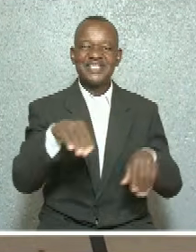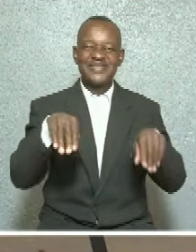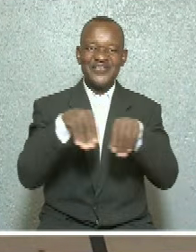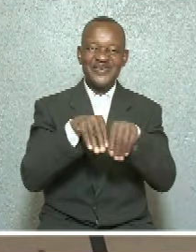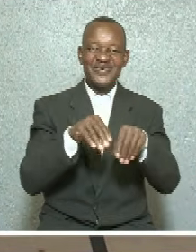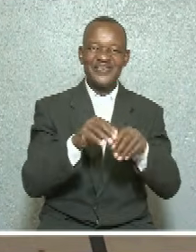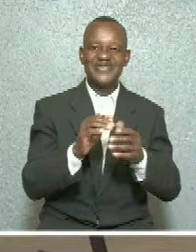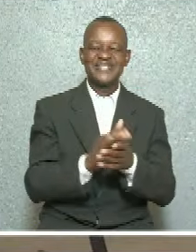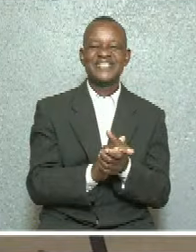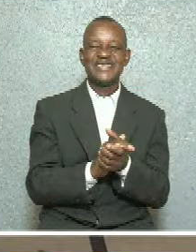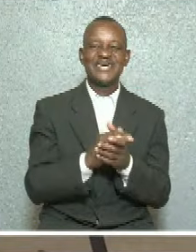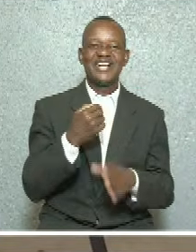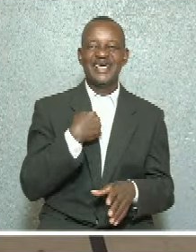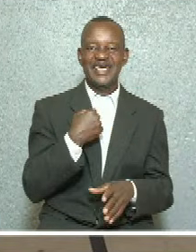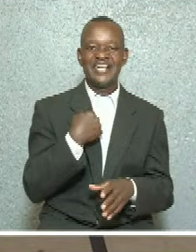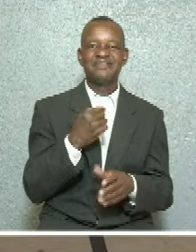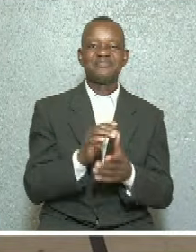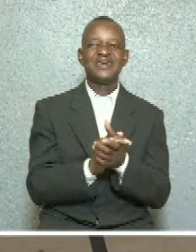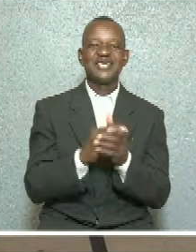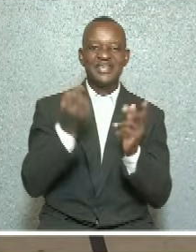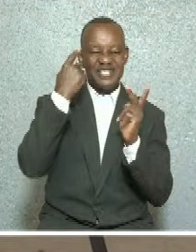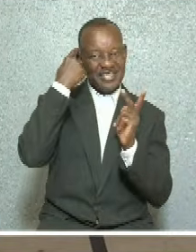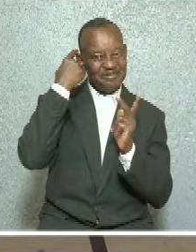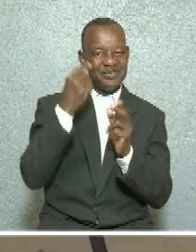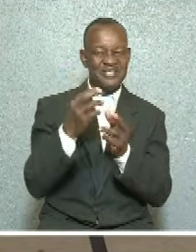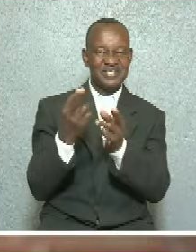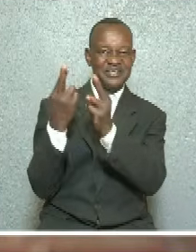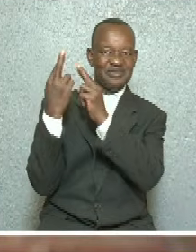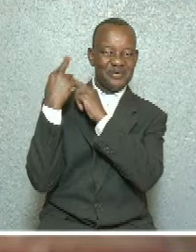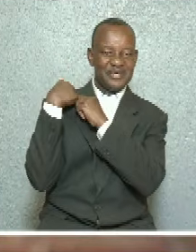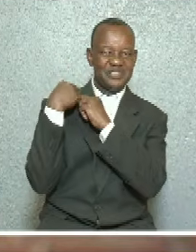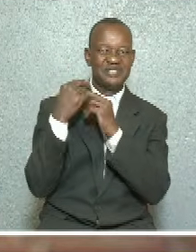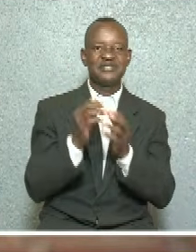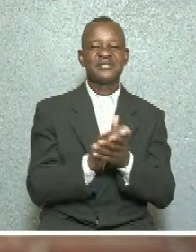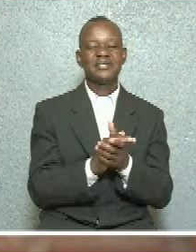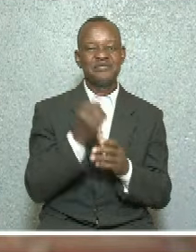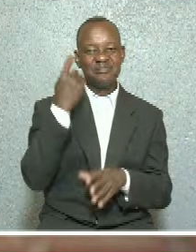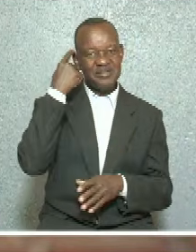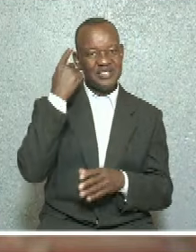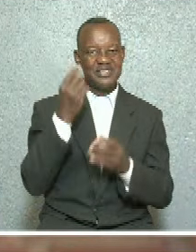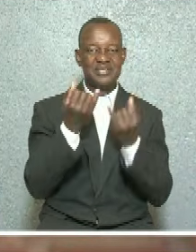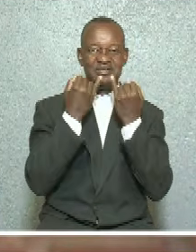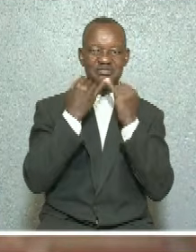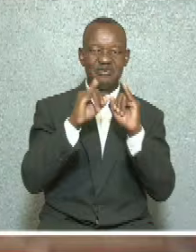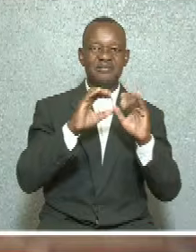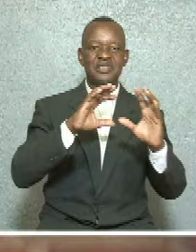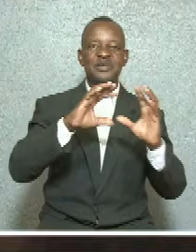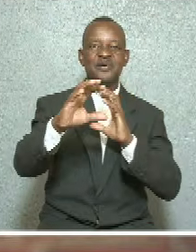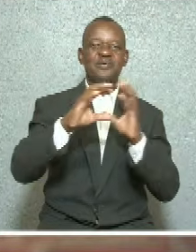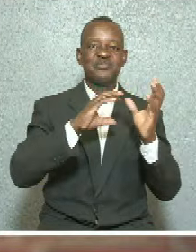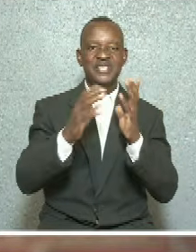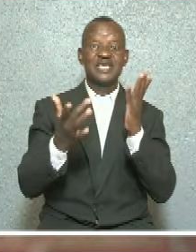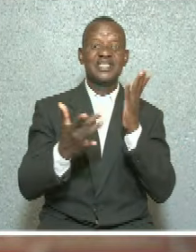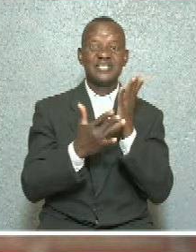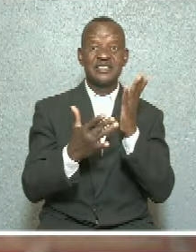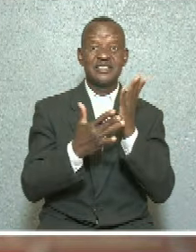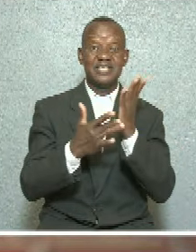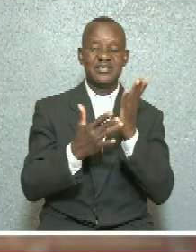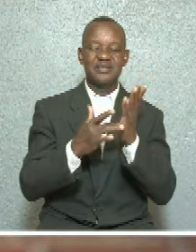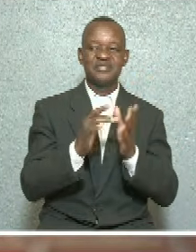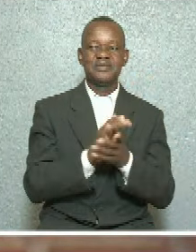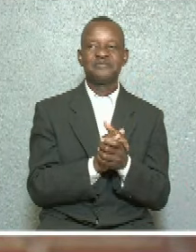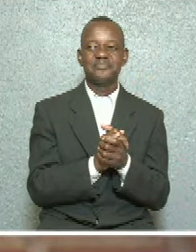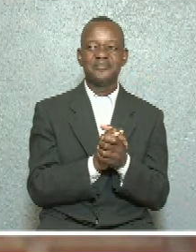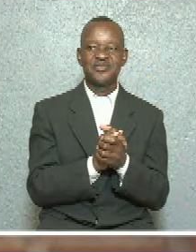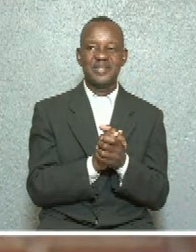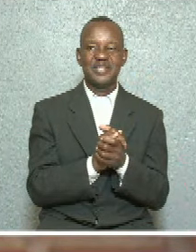I'm the minister responsible for the Ministry of Information and Communications Technology. So